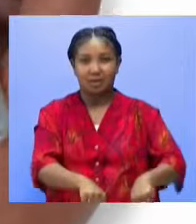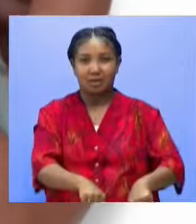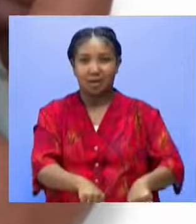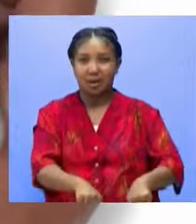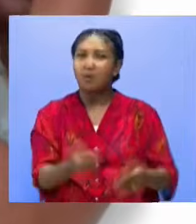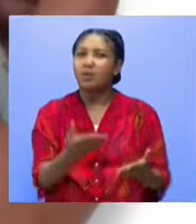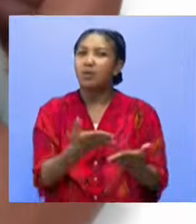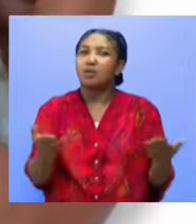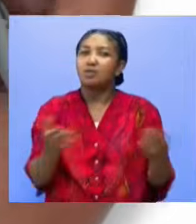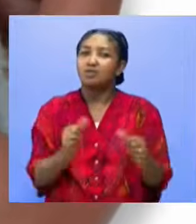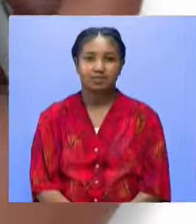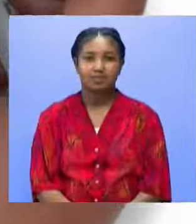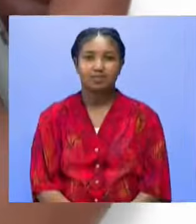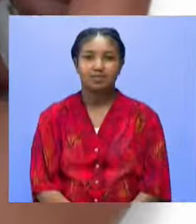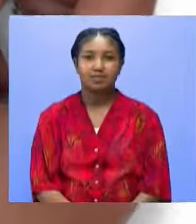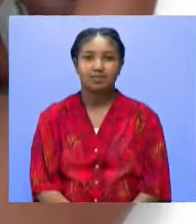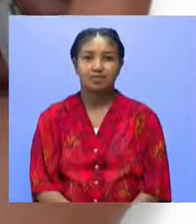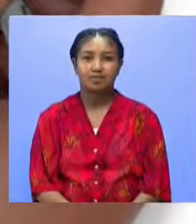somewhere,